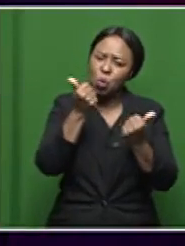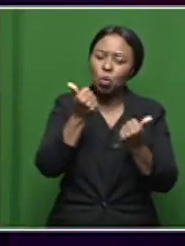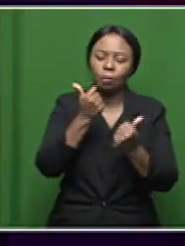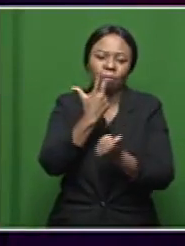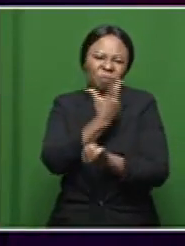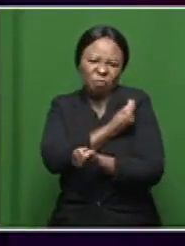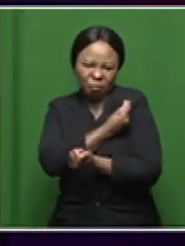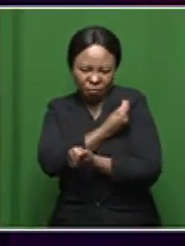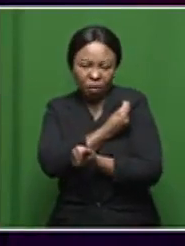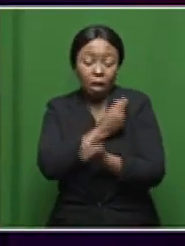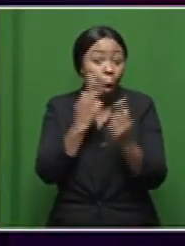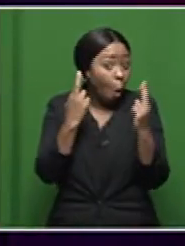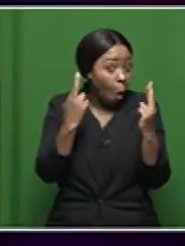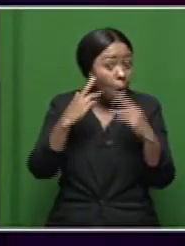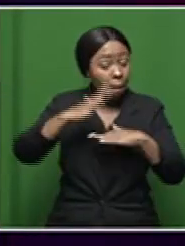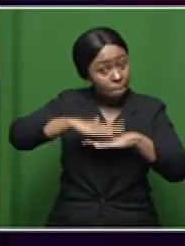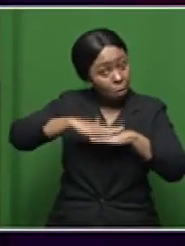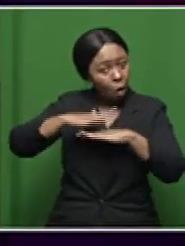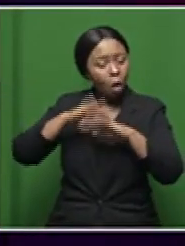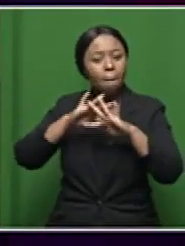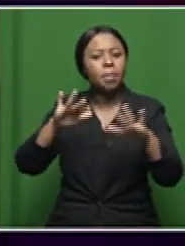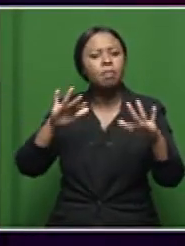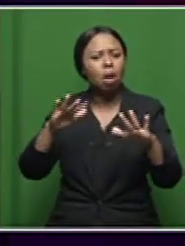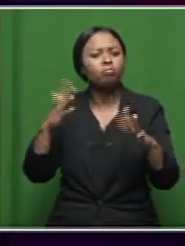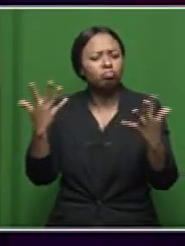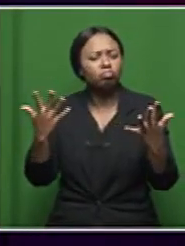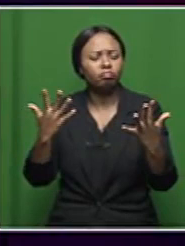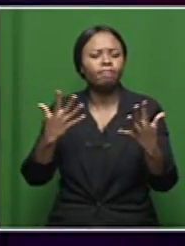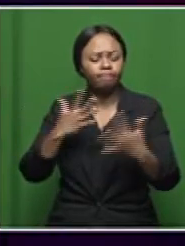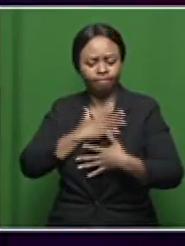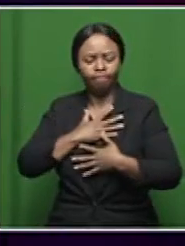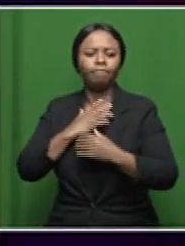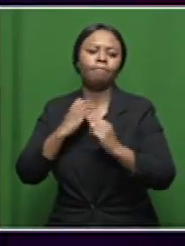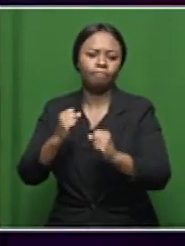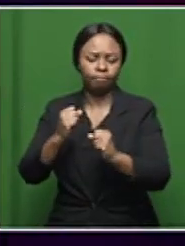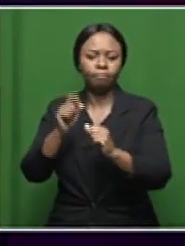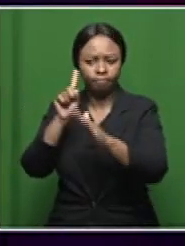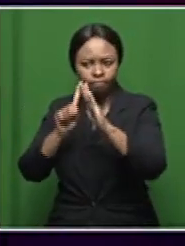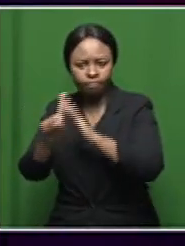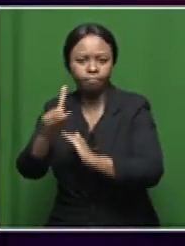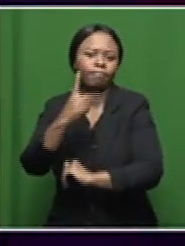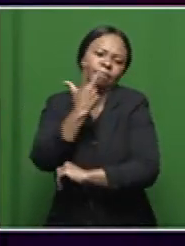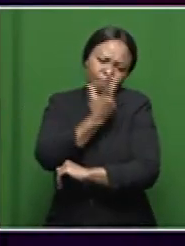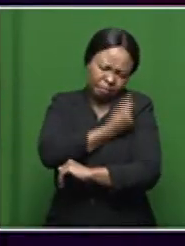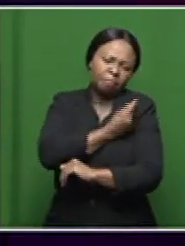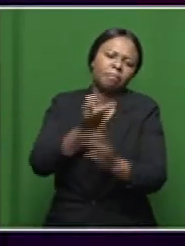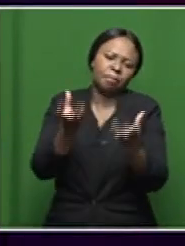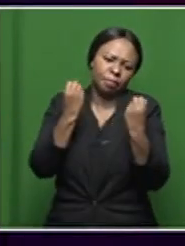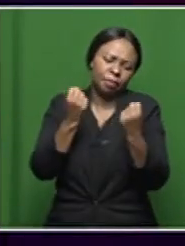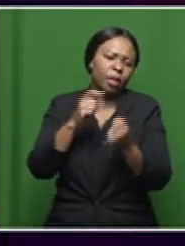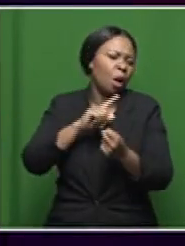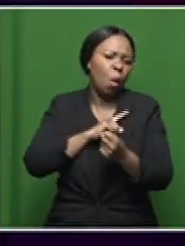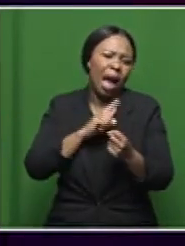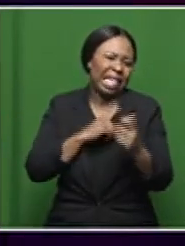jab. Hopefully more people can have some courage to go and receive vaccination. Otherwise,